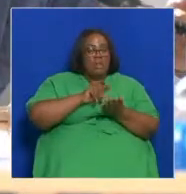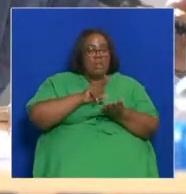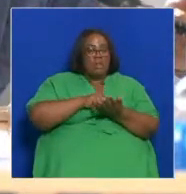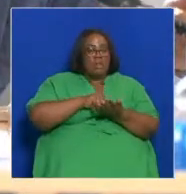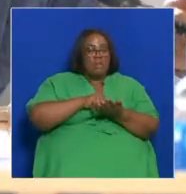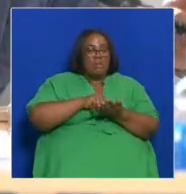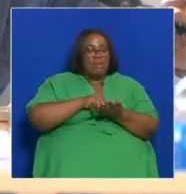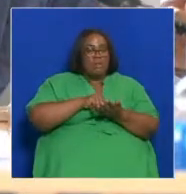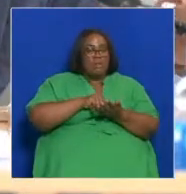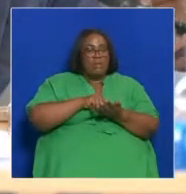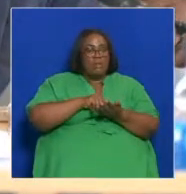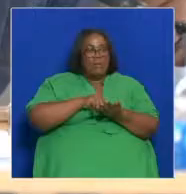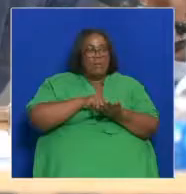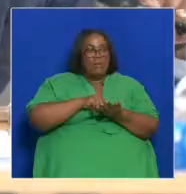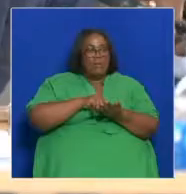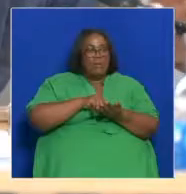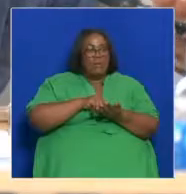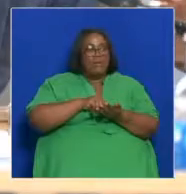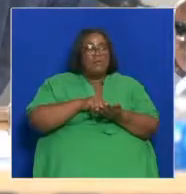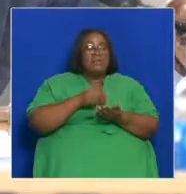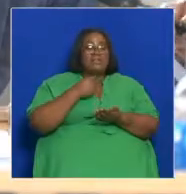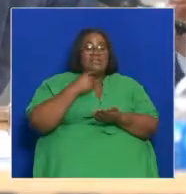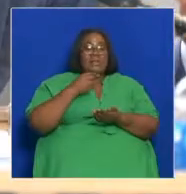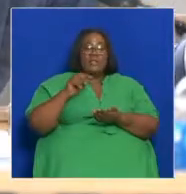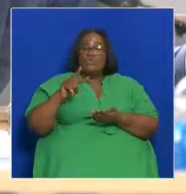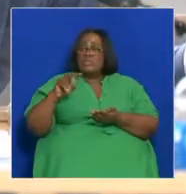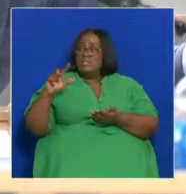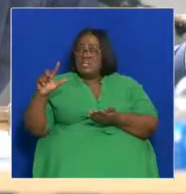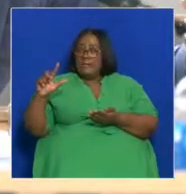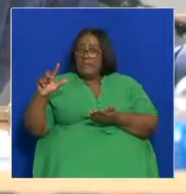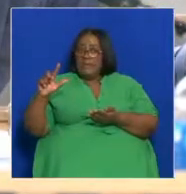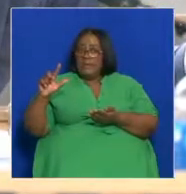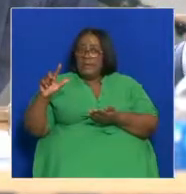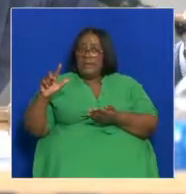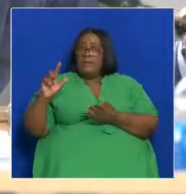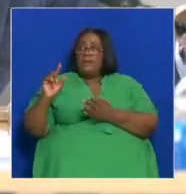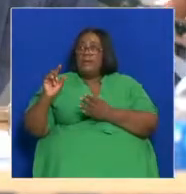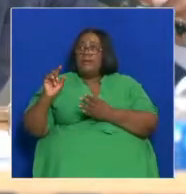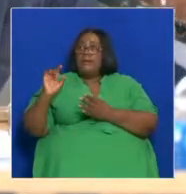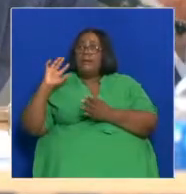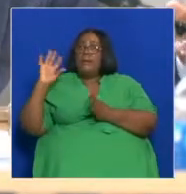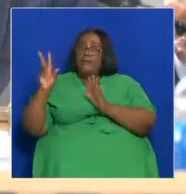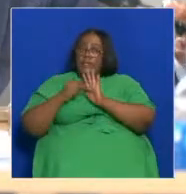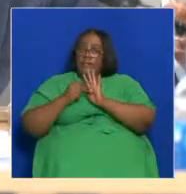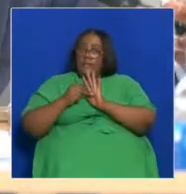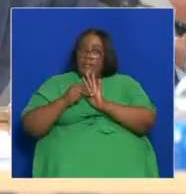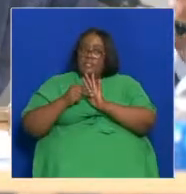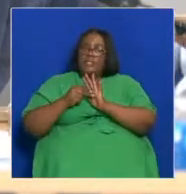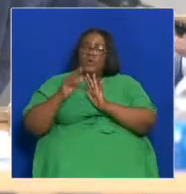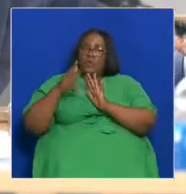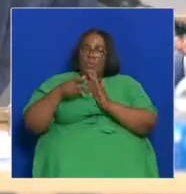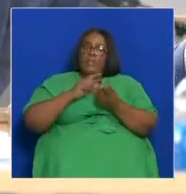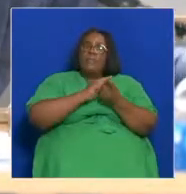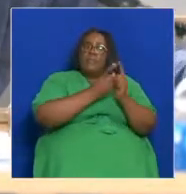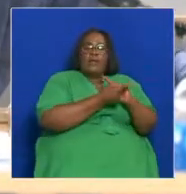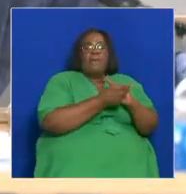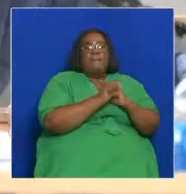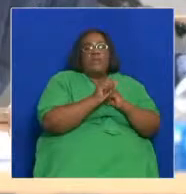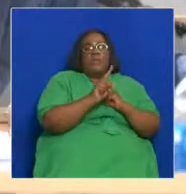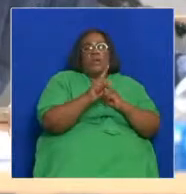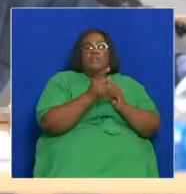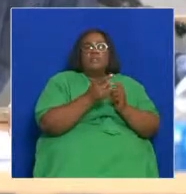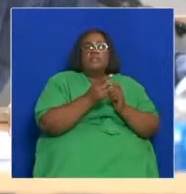the A1 statement, and then any further statement obtained from a witness supplements the